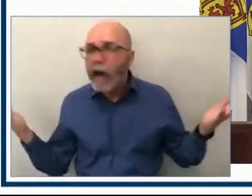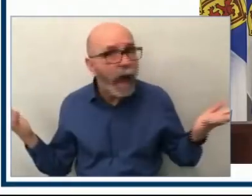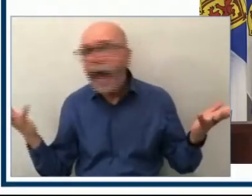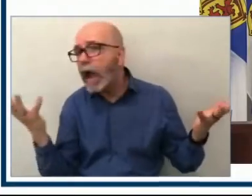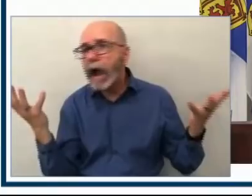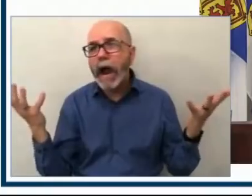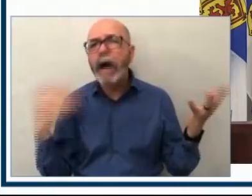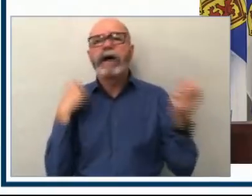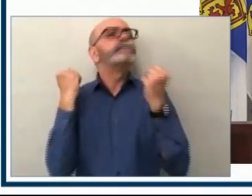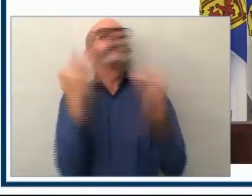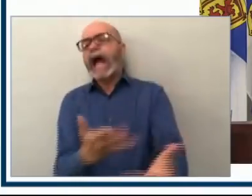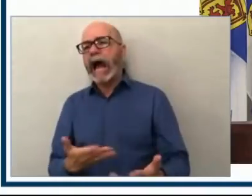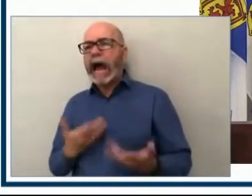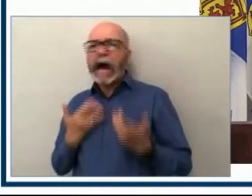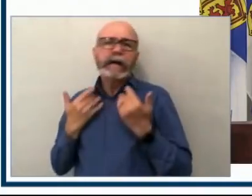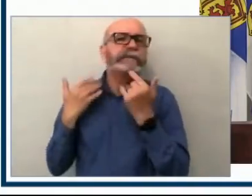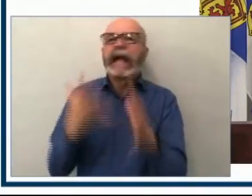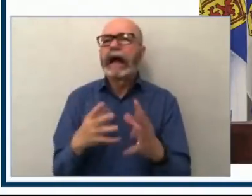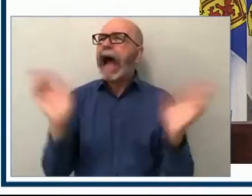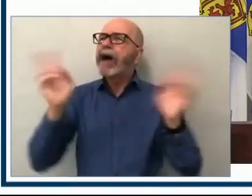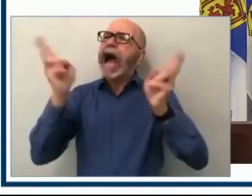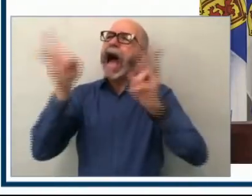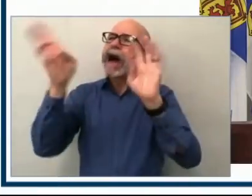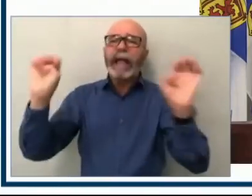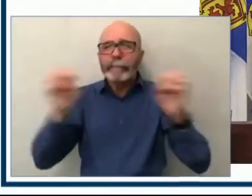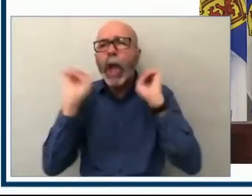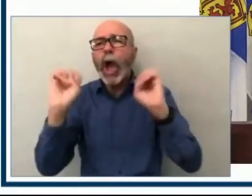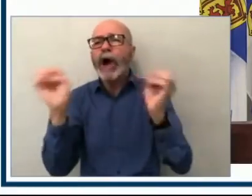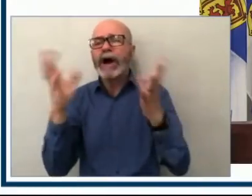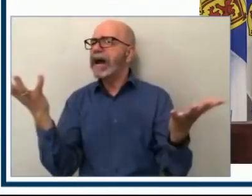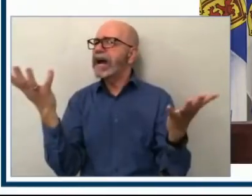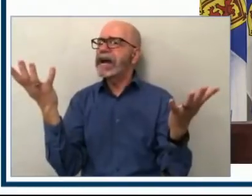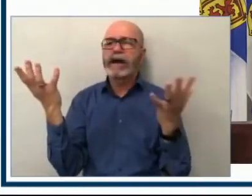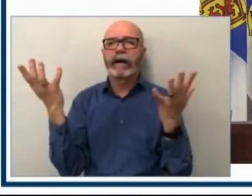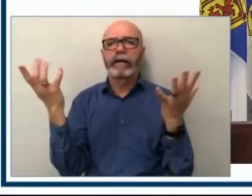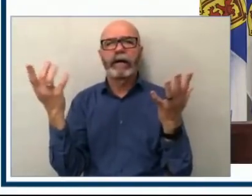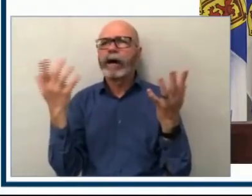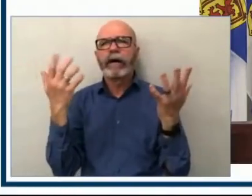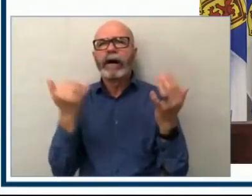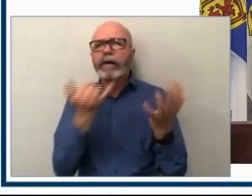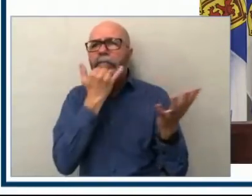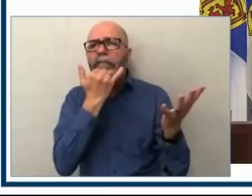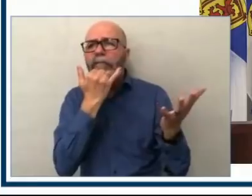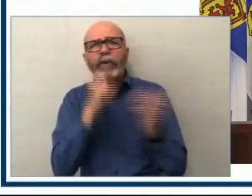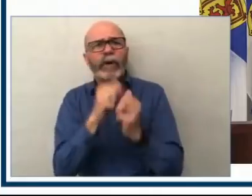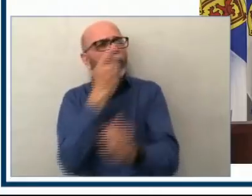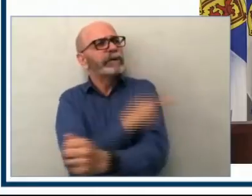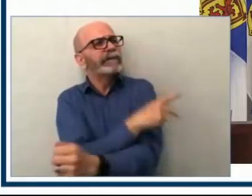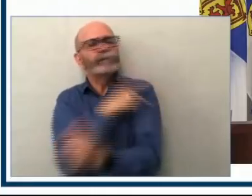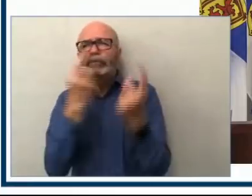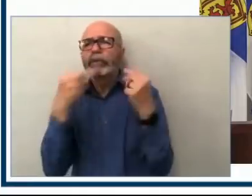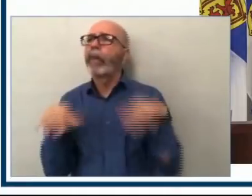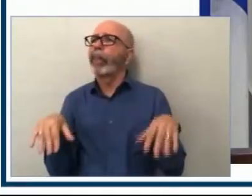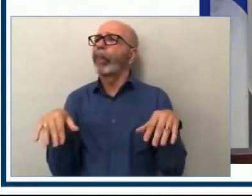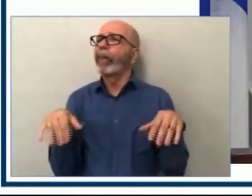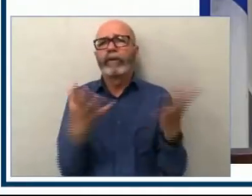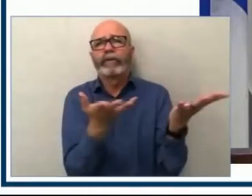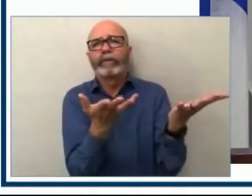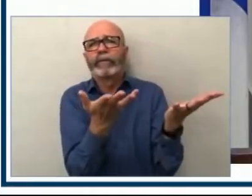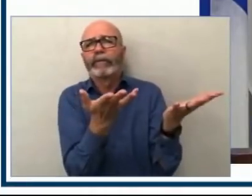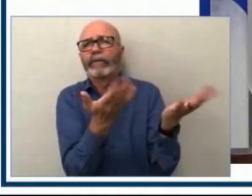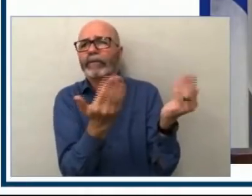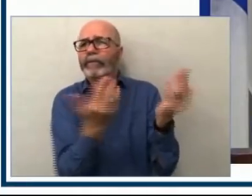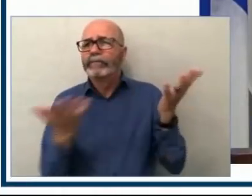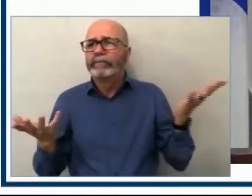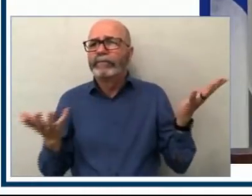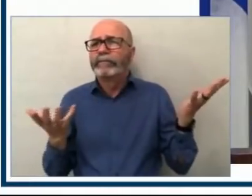the province doing to address these concerns and these gaps in service? Well, there's been ongoing work